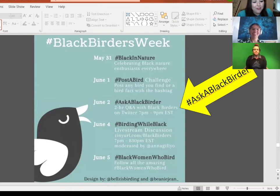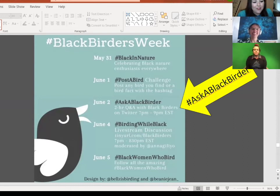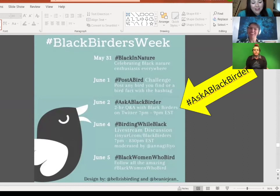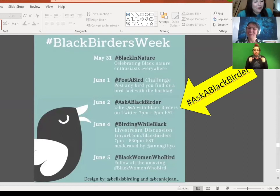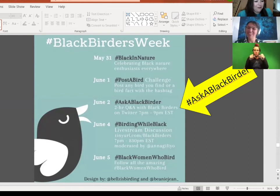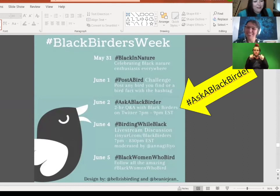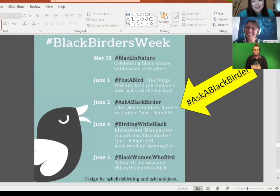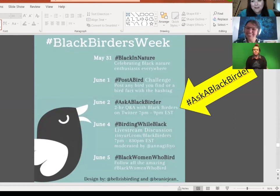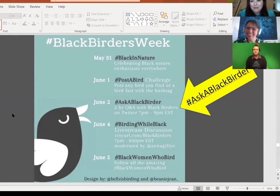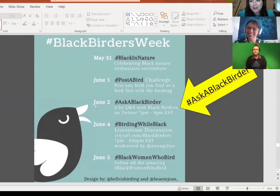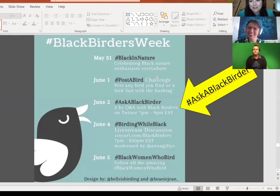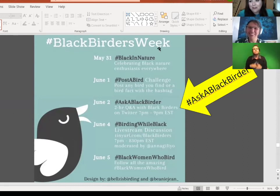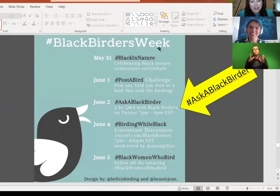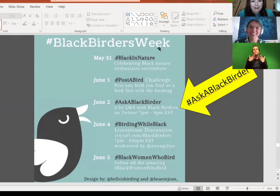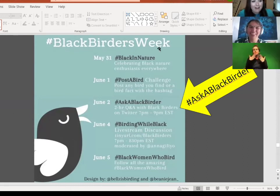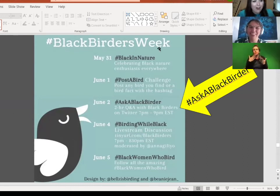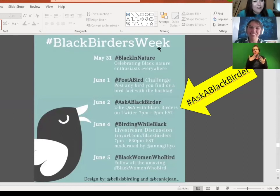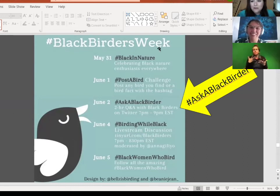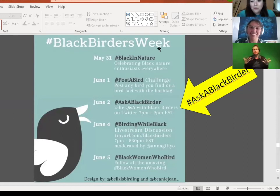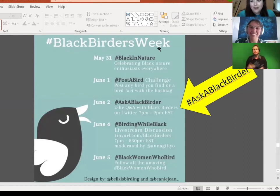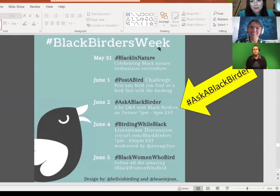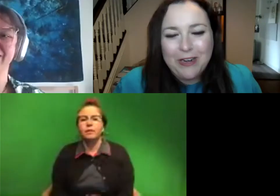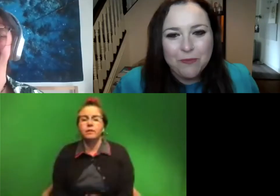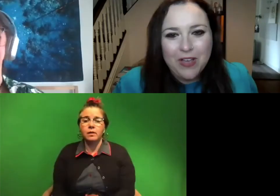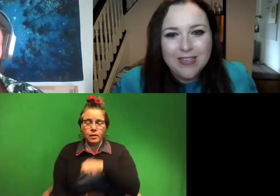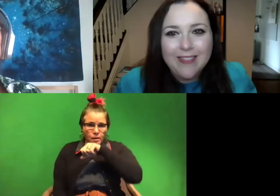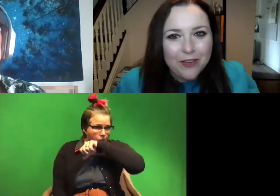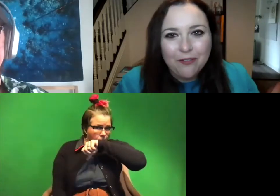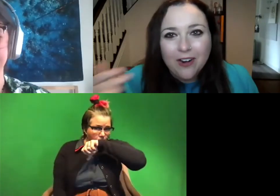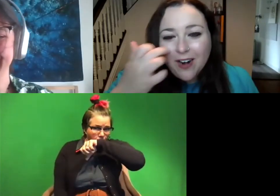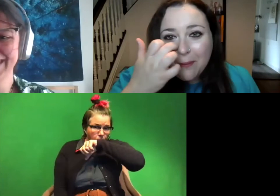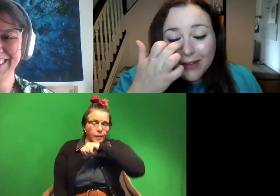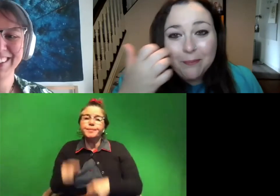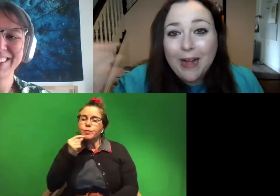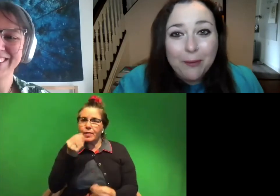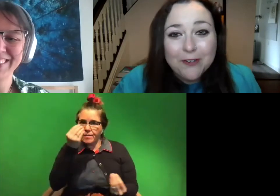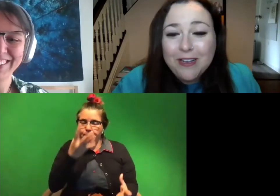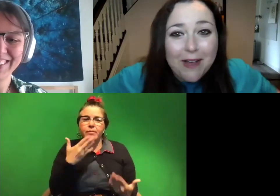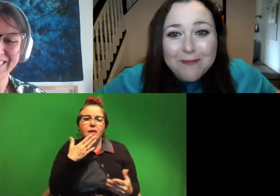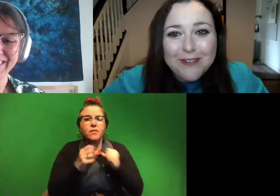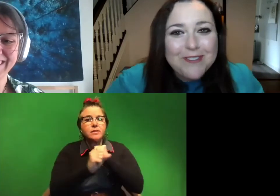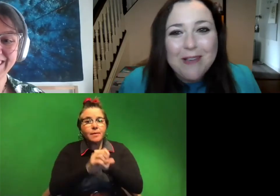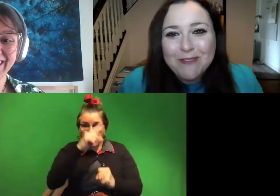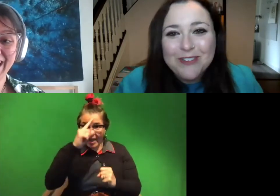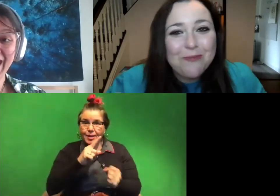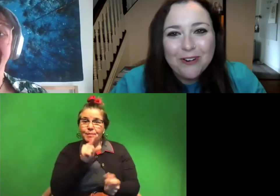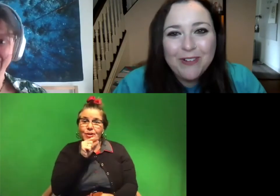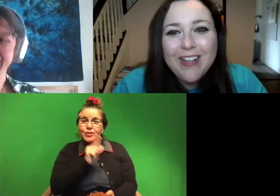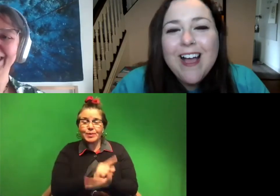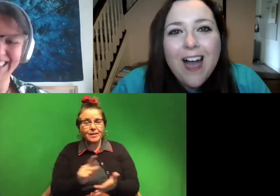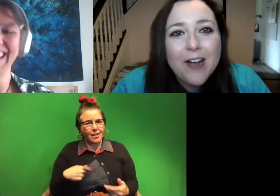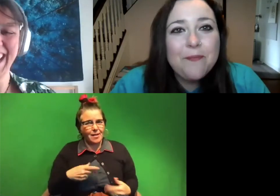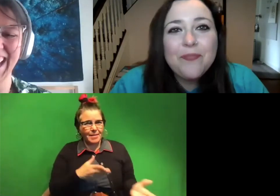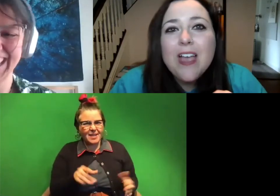Awesome. That's wonderful. Thank you so much for sharing all of this cool information with us. And thank you for plugging Black Birders Week, because I was about to do the same, which is just